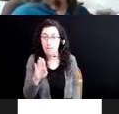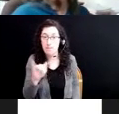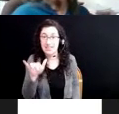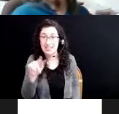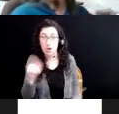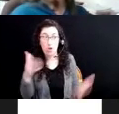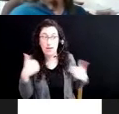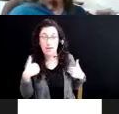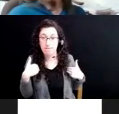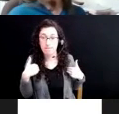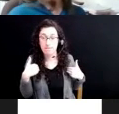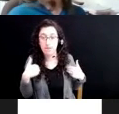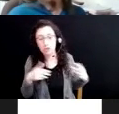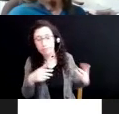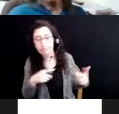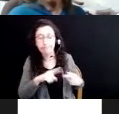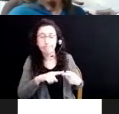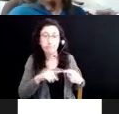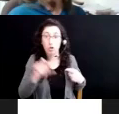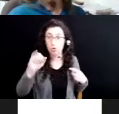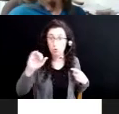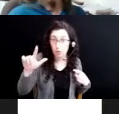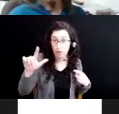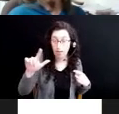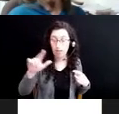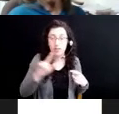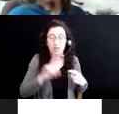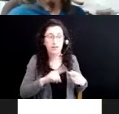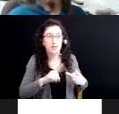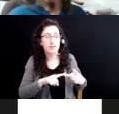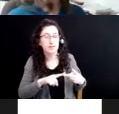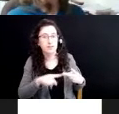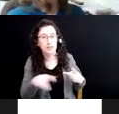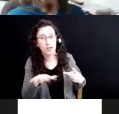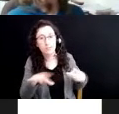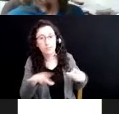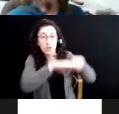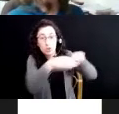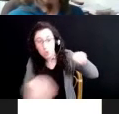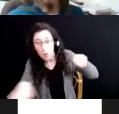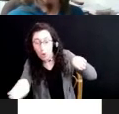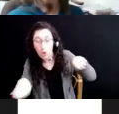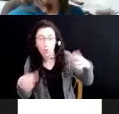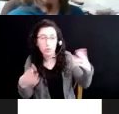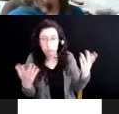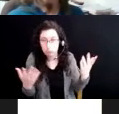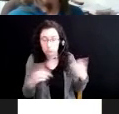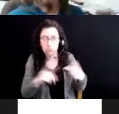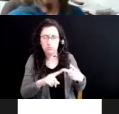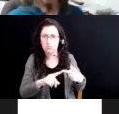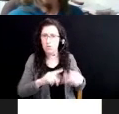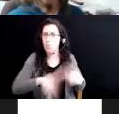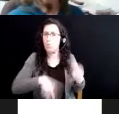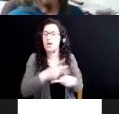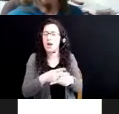to soil and the site conditions like slope and aspect. But what kind of habitat types do you